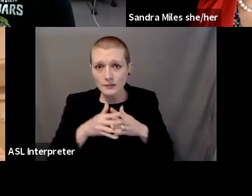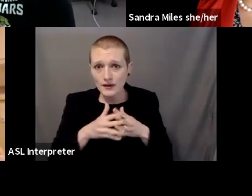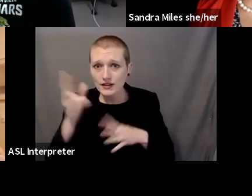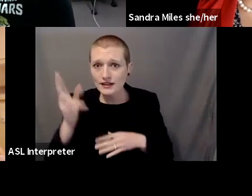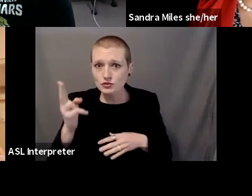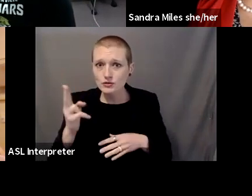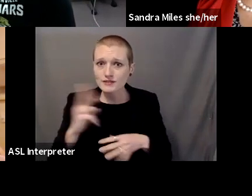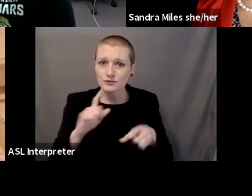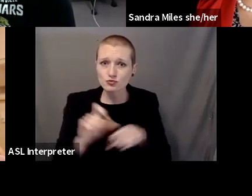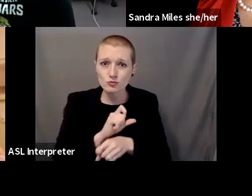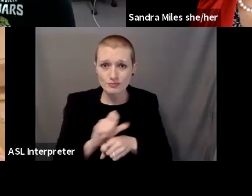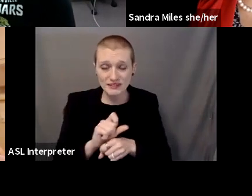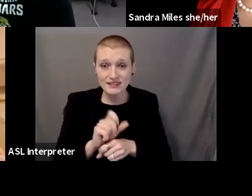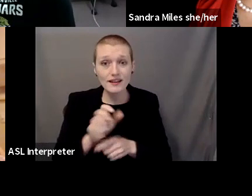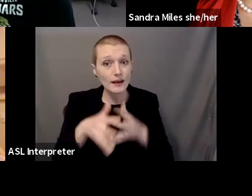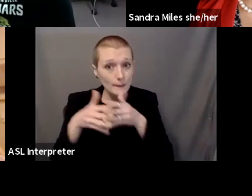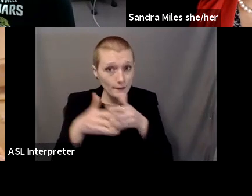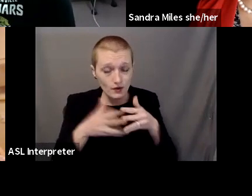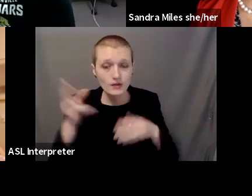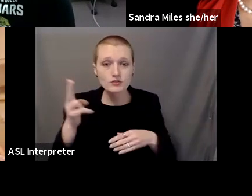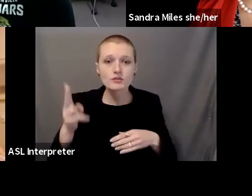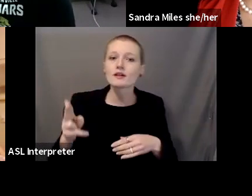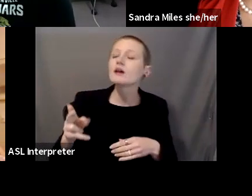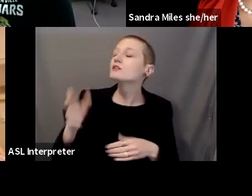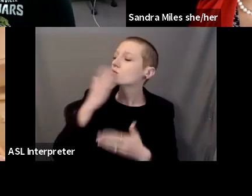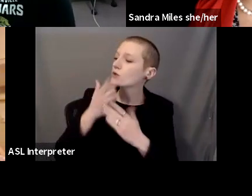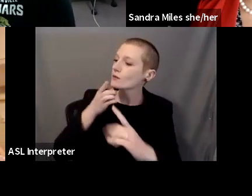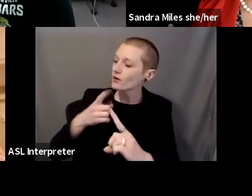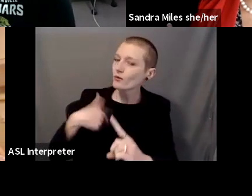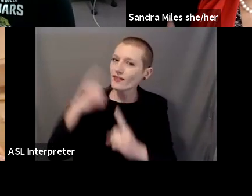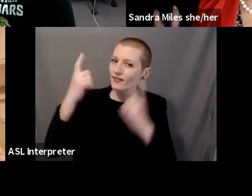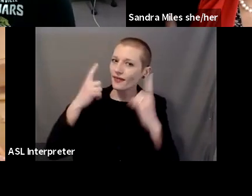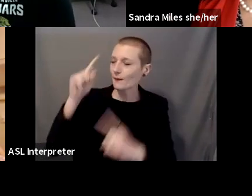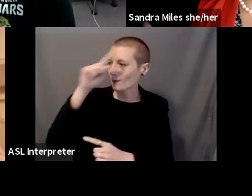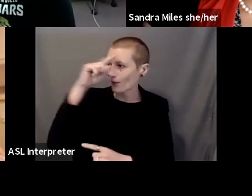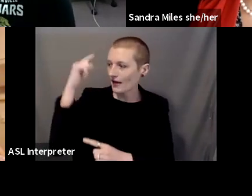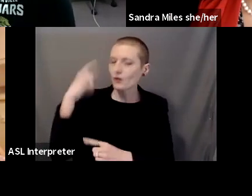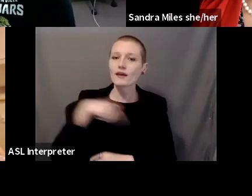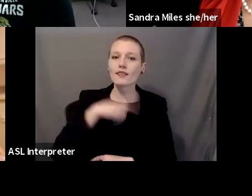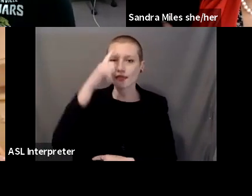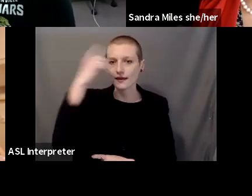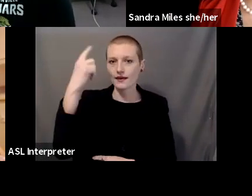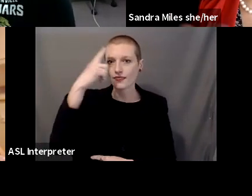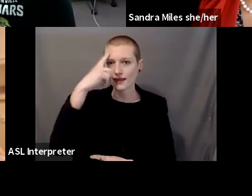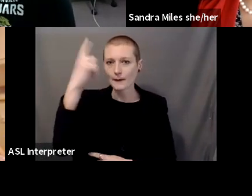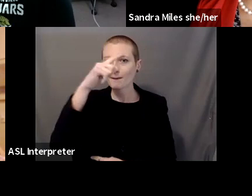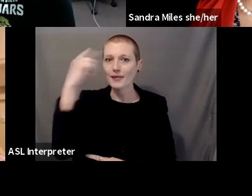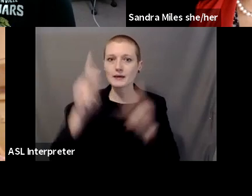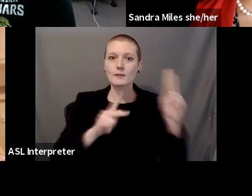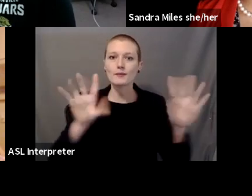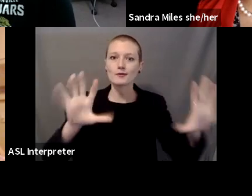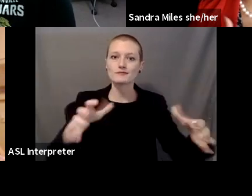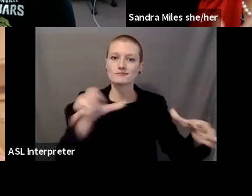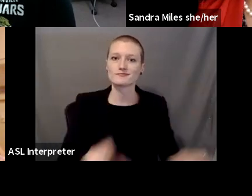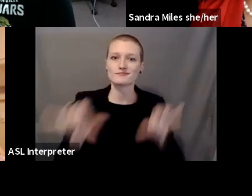we think Black, we tend to have this expectation that Black people are a monolith. And even on this panel, we have so much intersectionality.